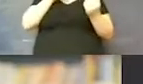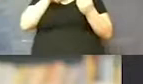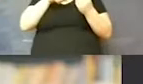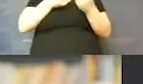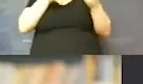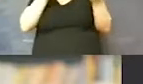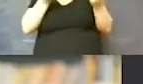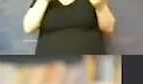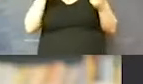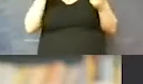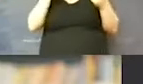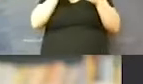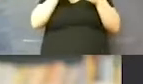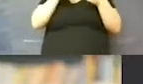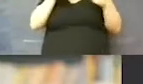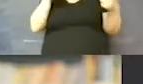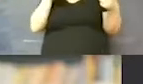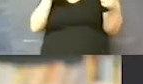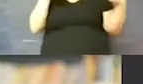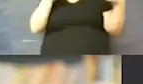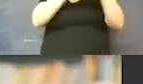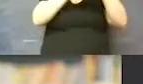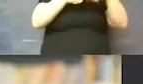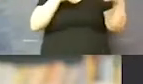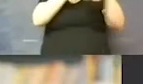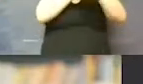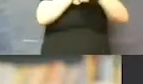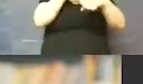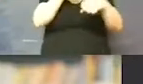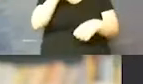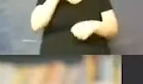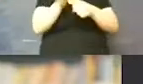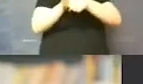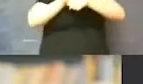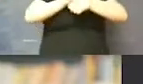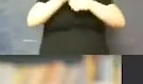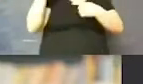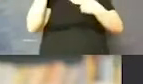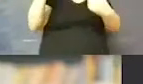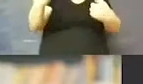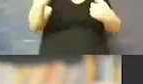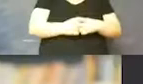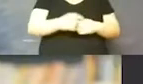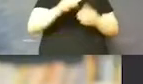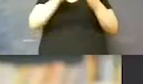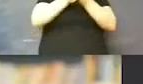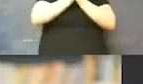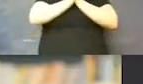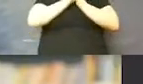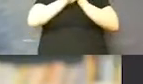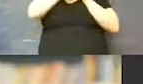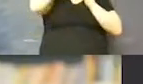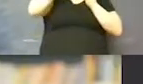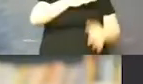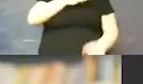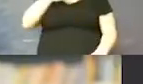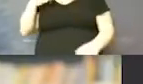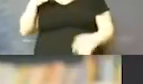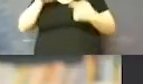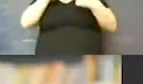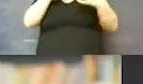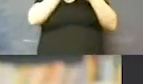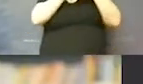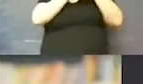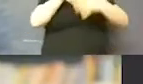in the district and on our campuses. We have asked our students and staff to screen themselves daily. We have limited